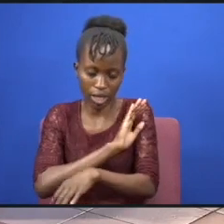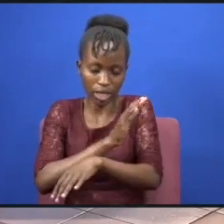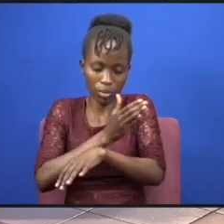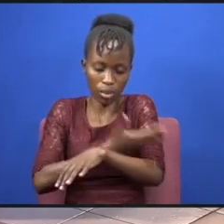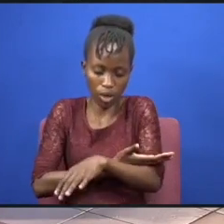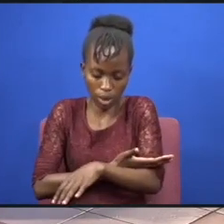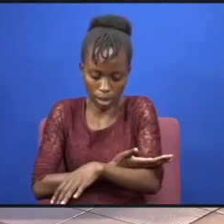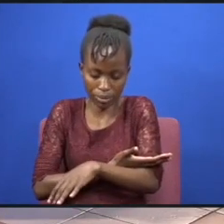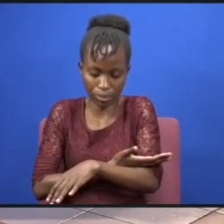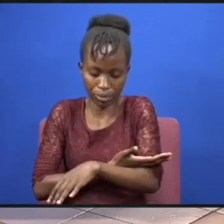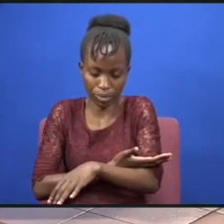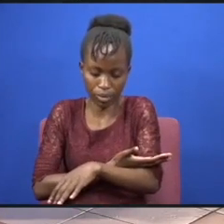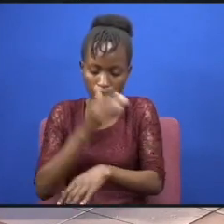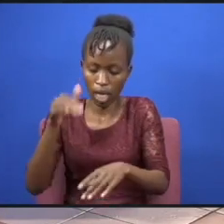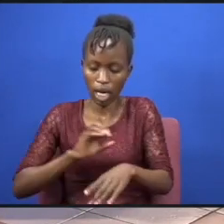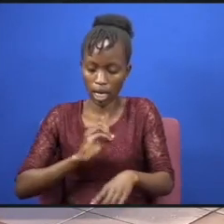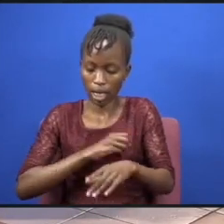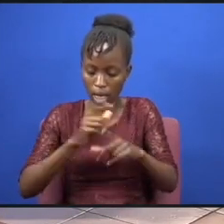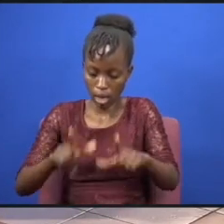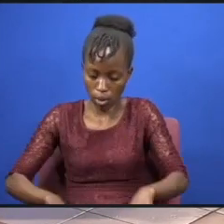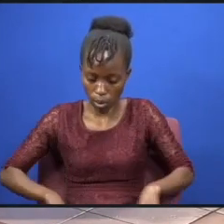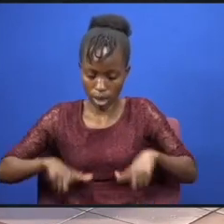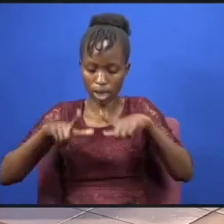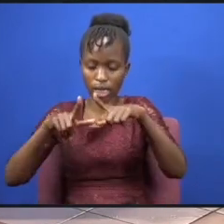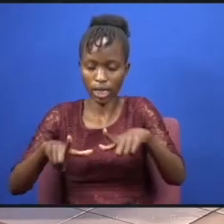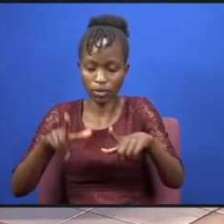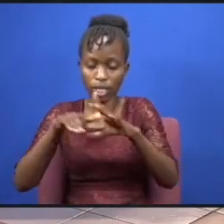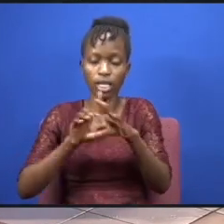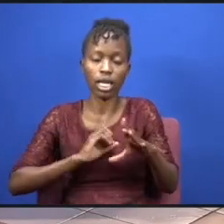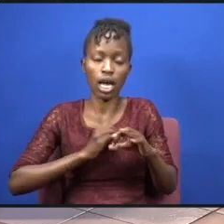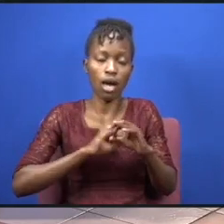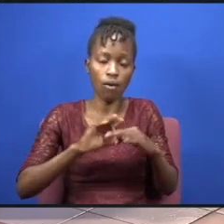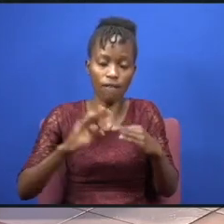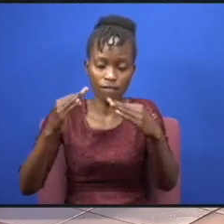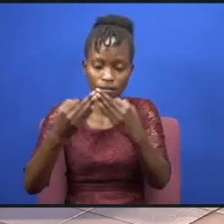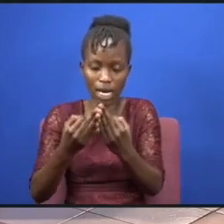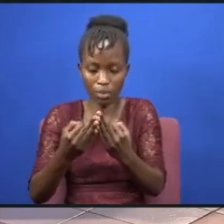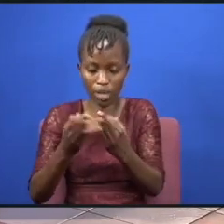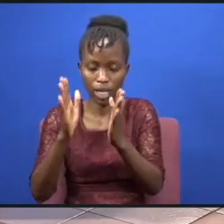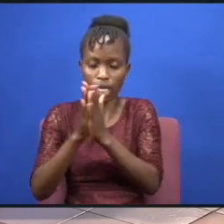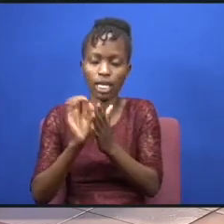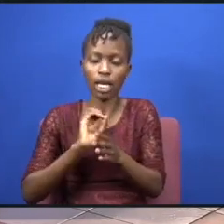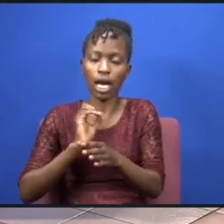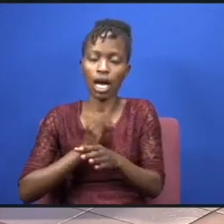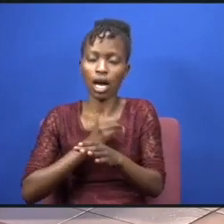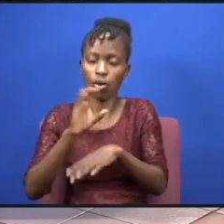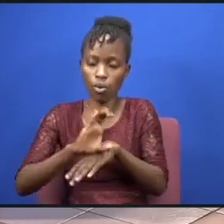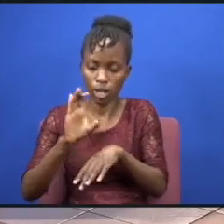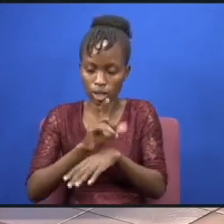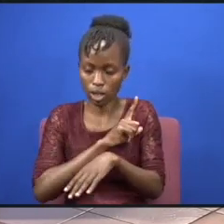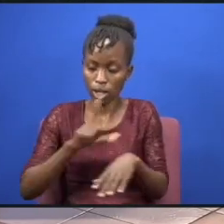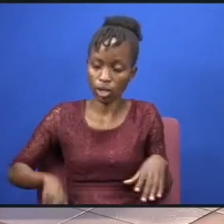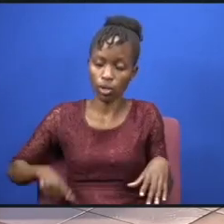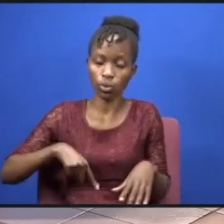appropriate this power in our lives, O God. In our families, O God. In our church, O God. Lord, we